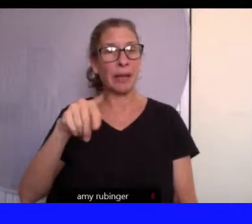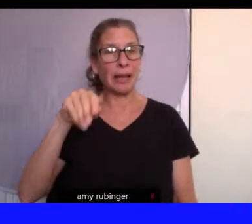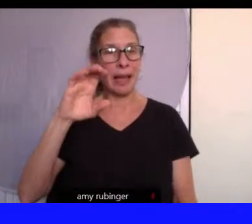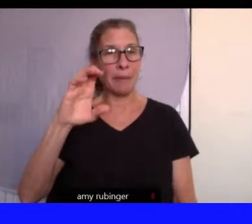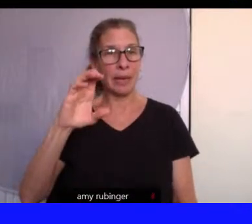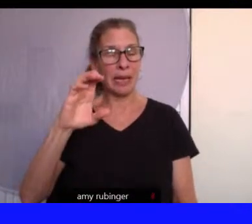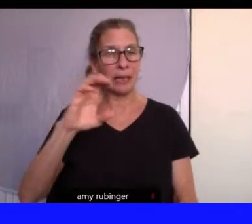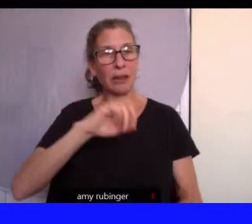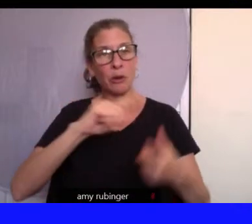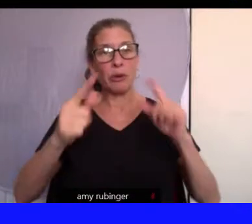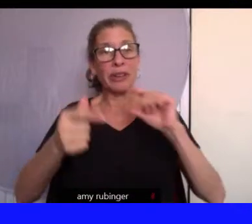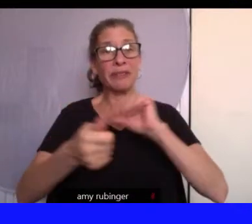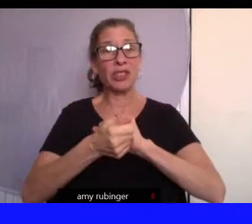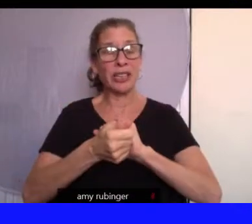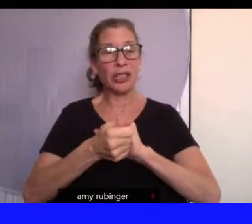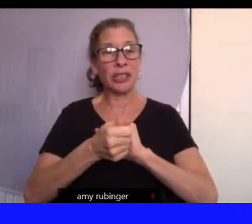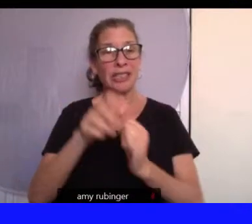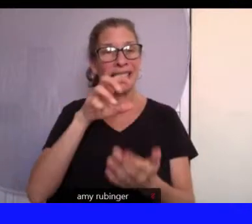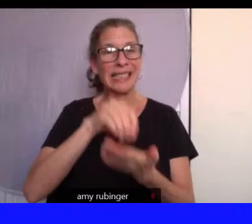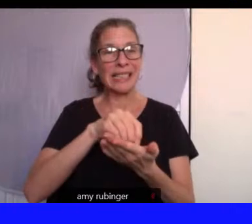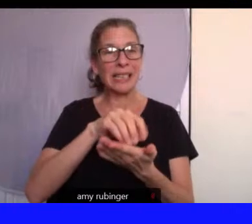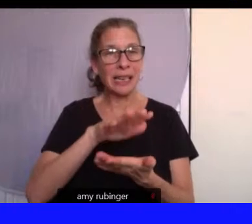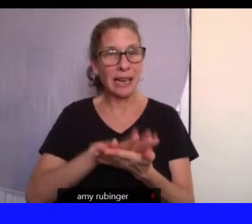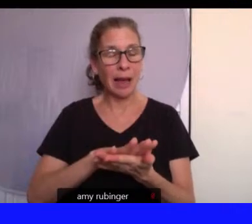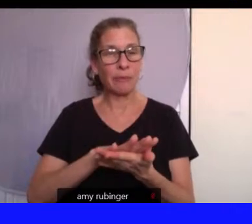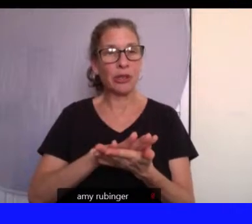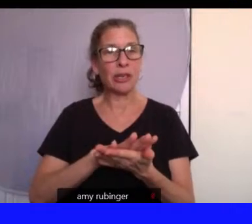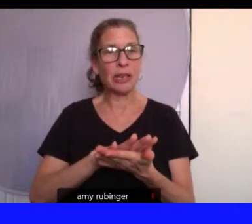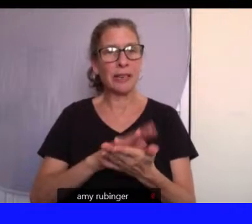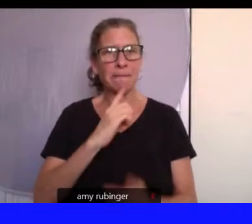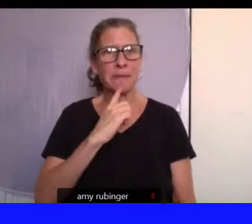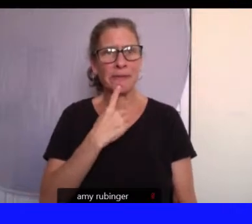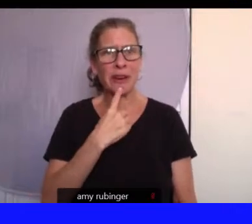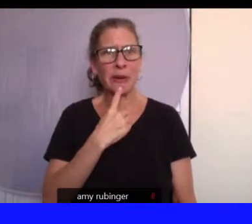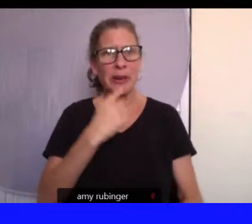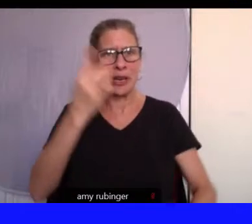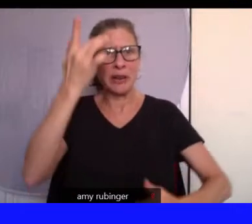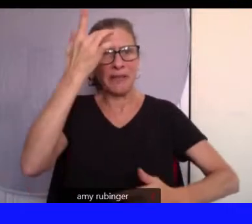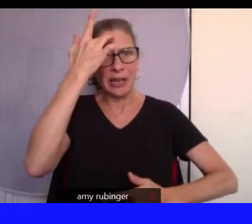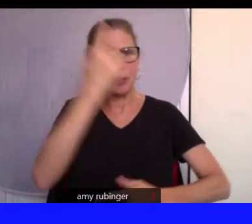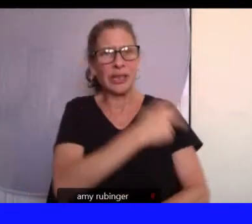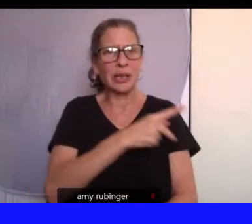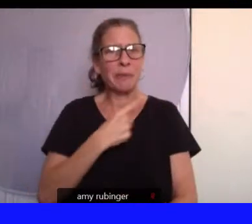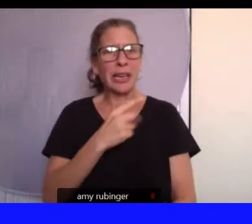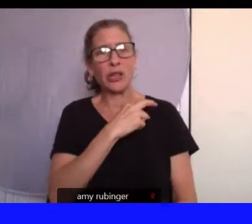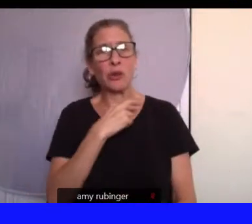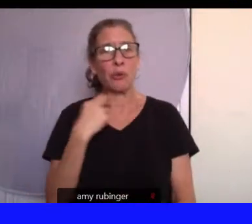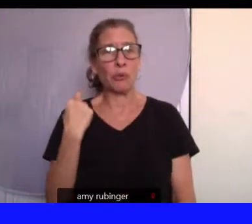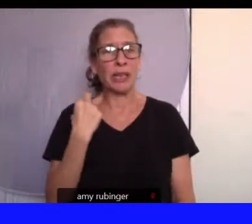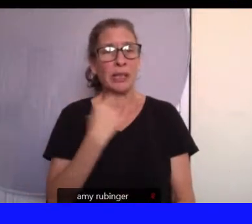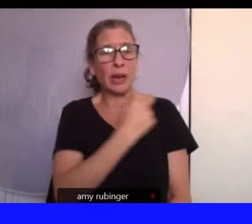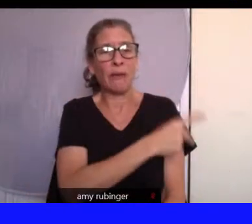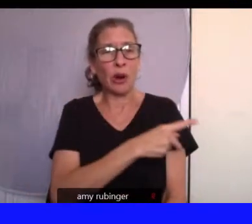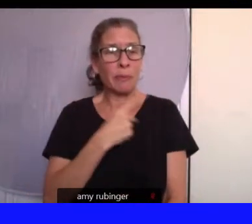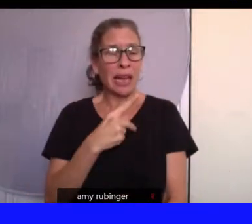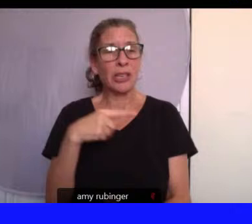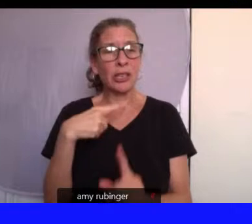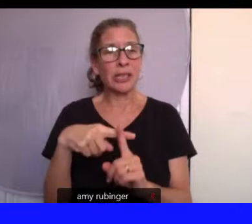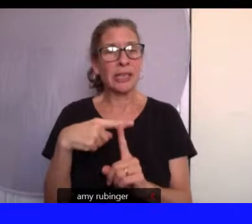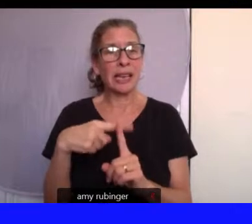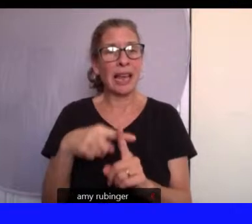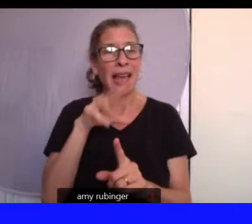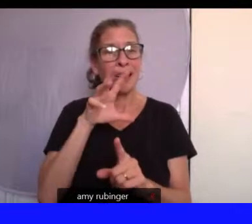cycle data. Our benchmark is an average of the 2016 to 2018 expenditures in the Medicare program across our